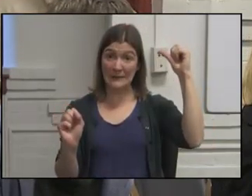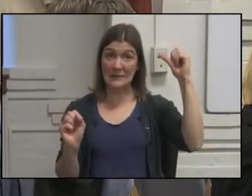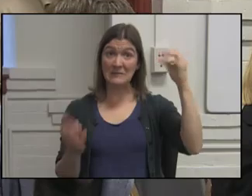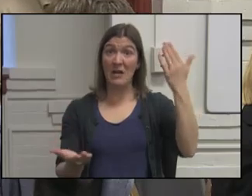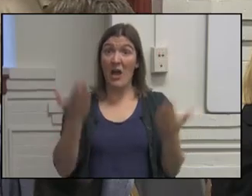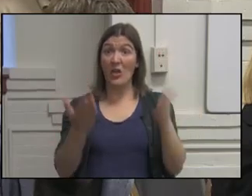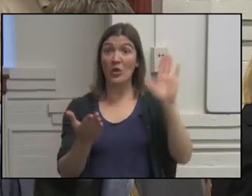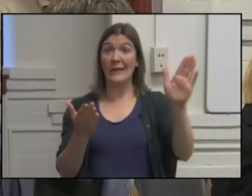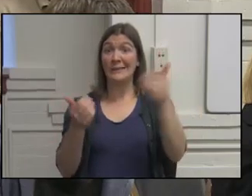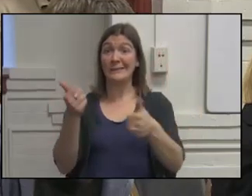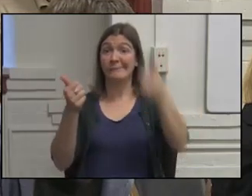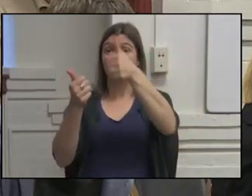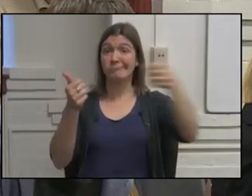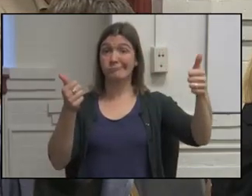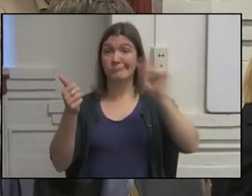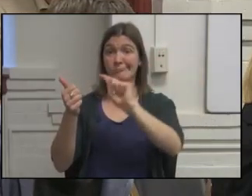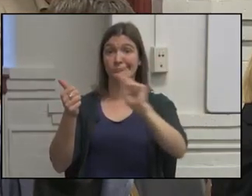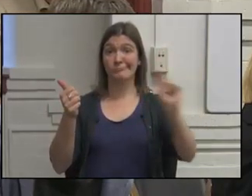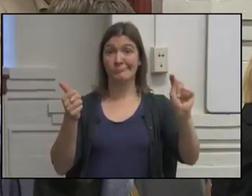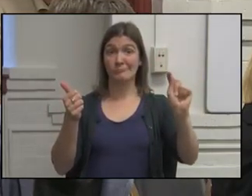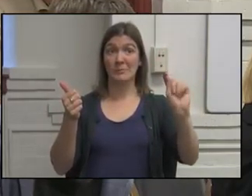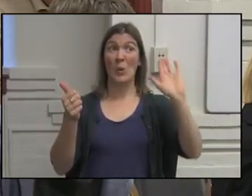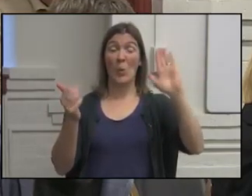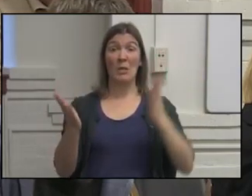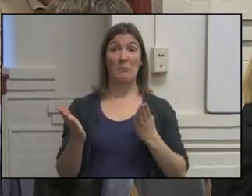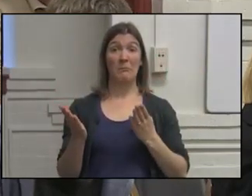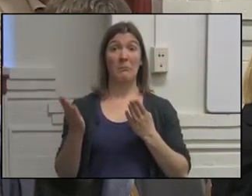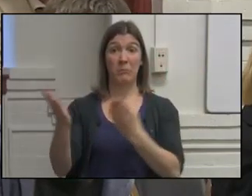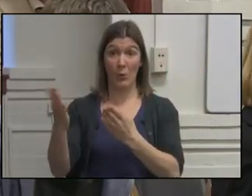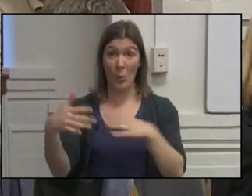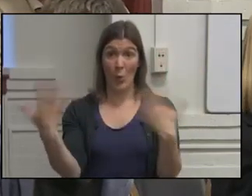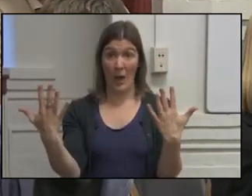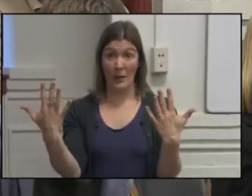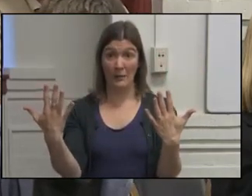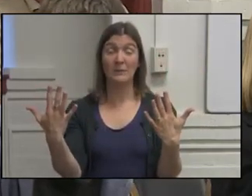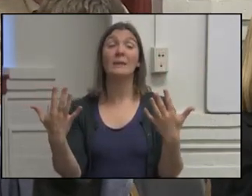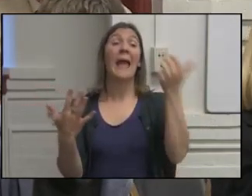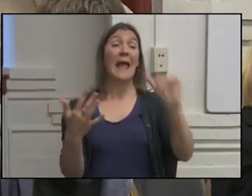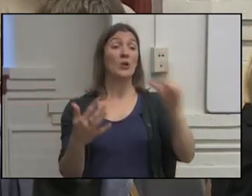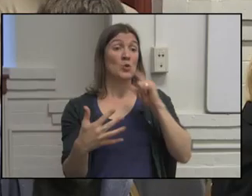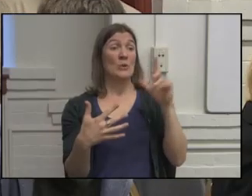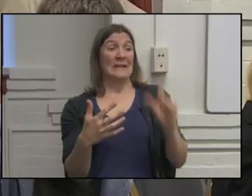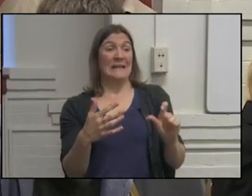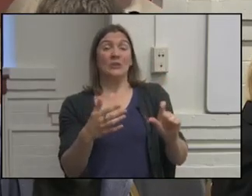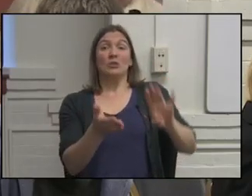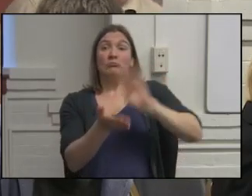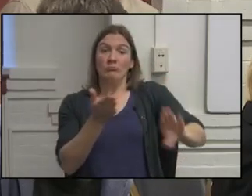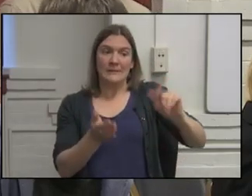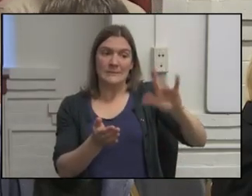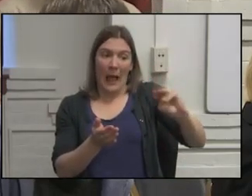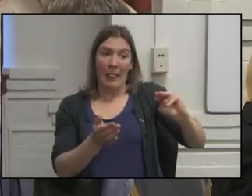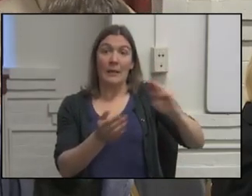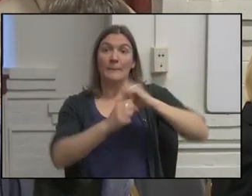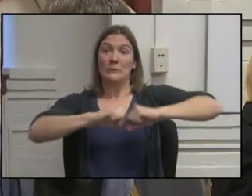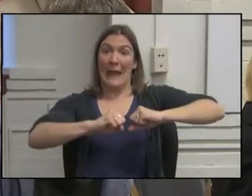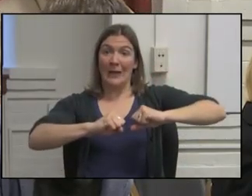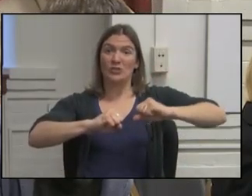others in his administration are proposing to permit asylum seekers to come to sanctuary cities,